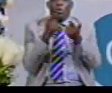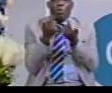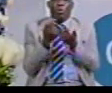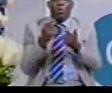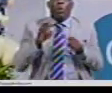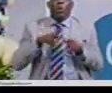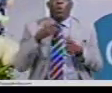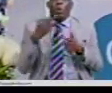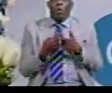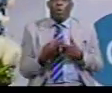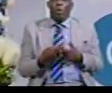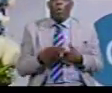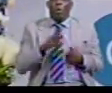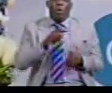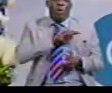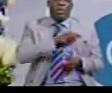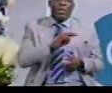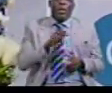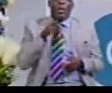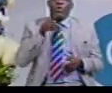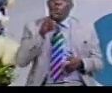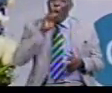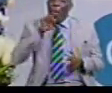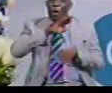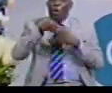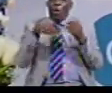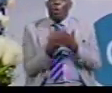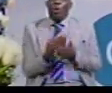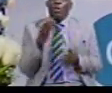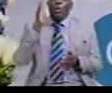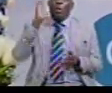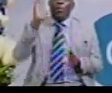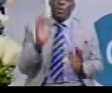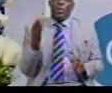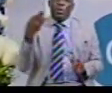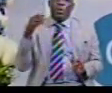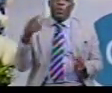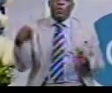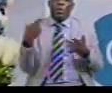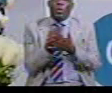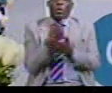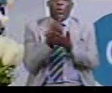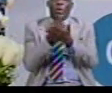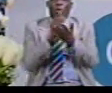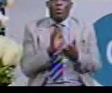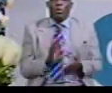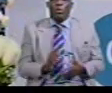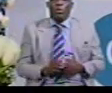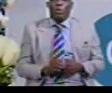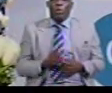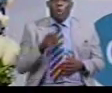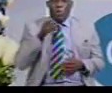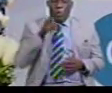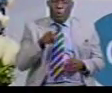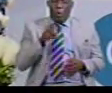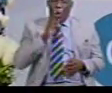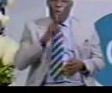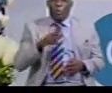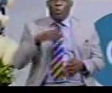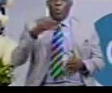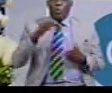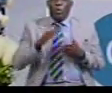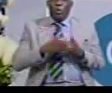gospel. Vous êtes dans l'équipe de la prière, de la louange, de la surveillance, dans n'importe quel domaine dans votre église. You are invited to be here. Vous